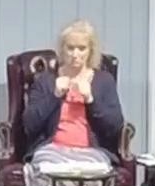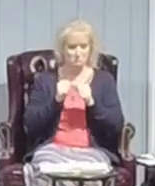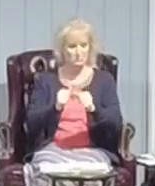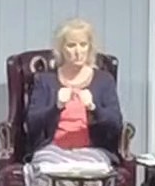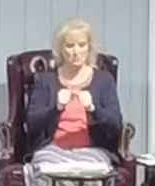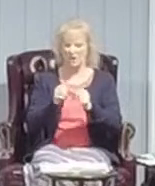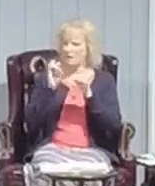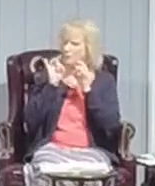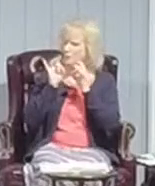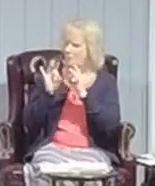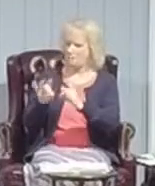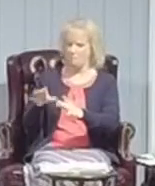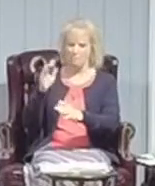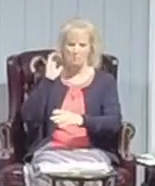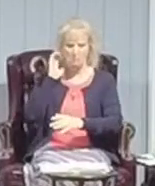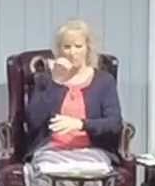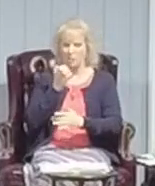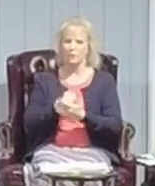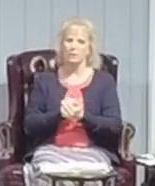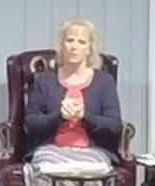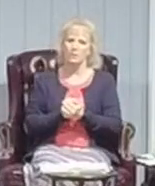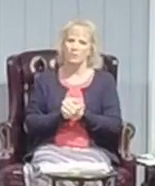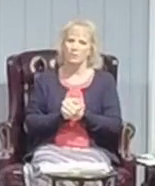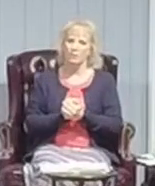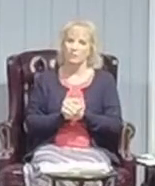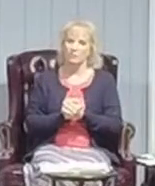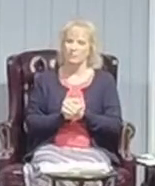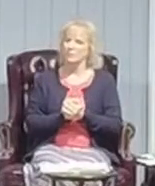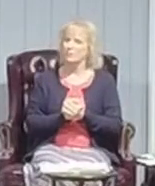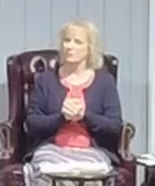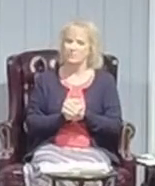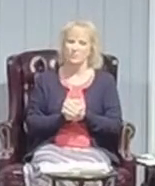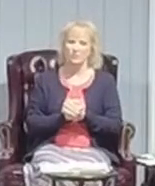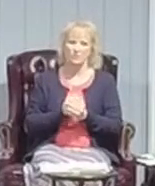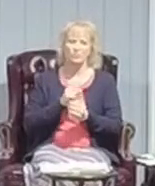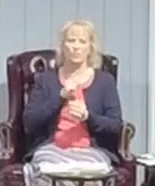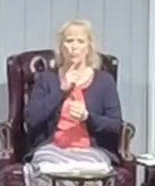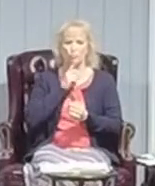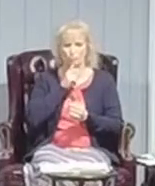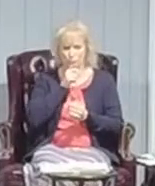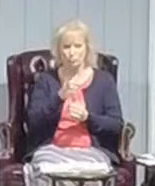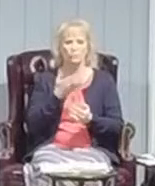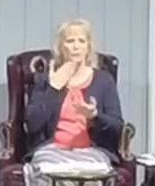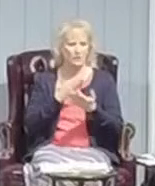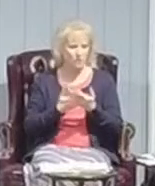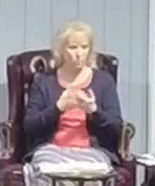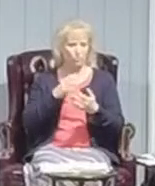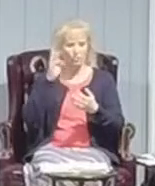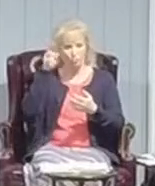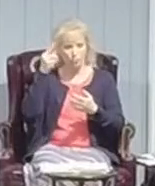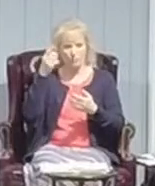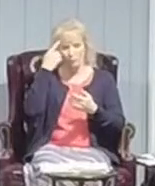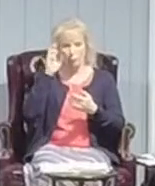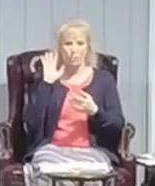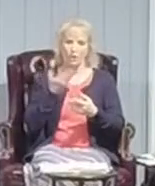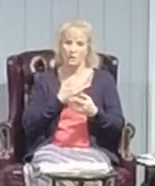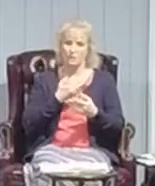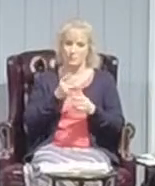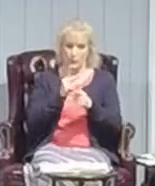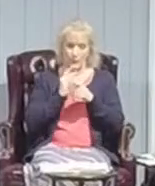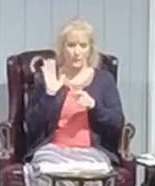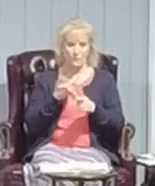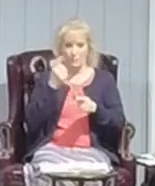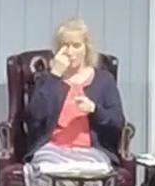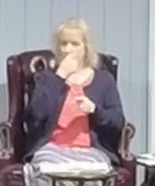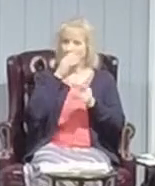He despised the shame. These are really, really, really good reasons for us to keep our eyes on the Lord